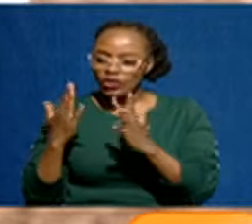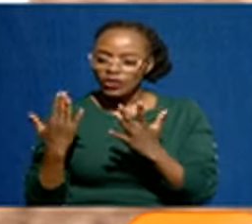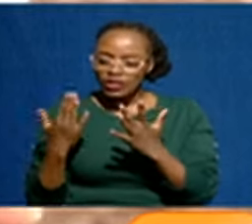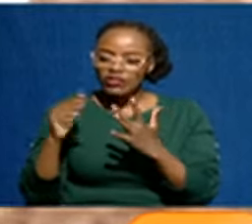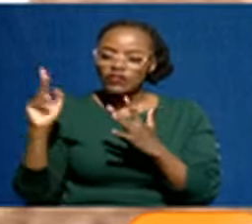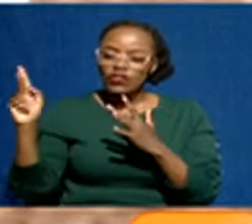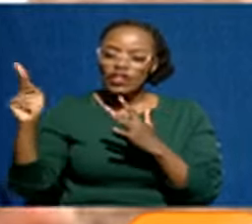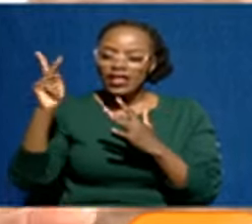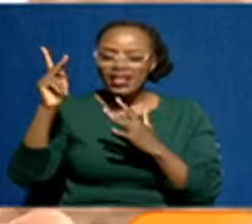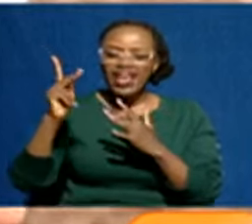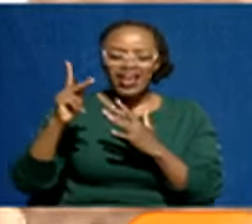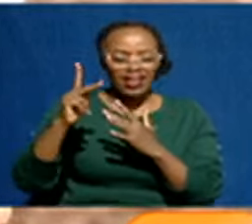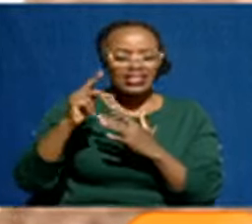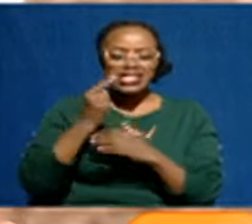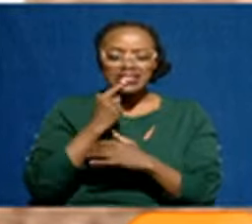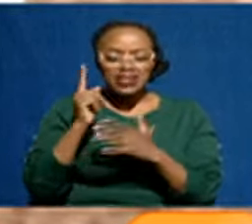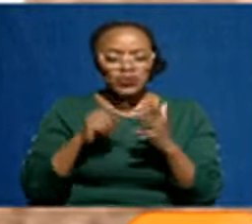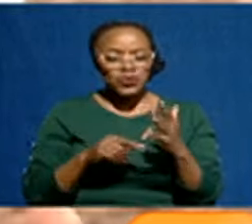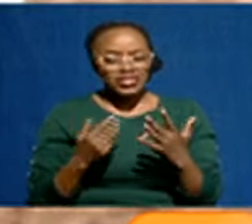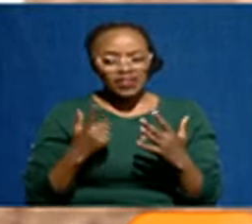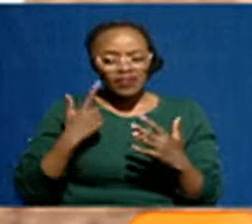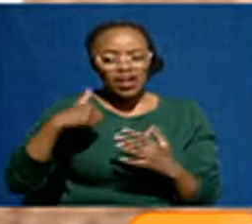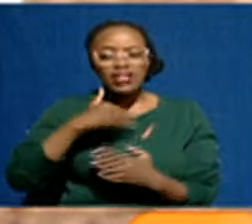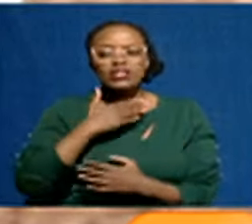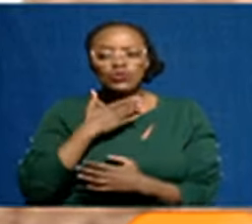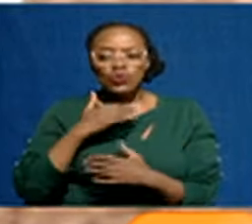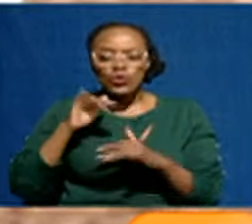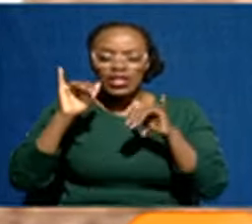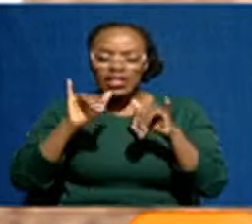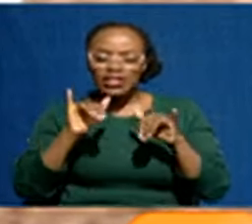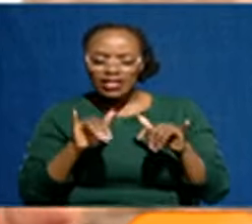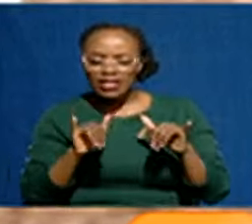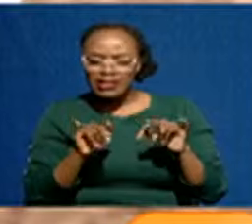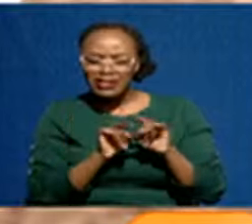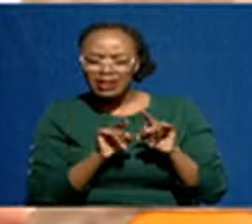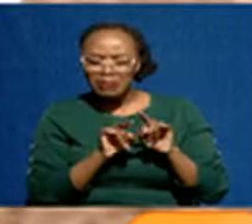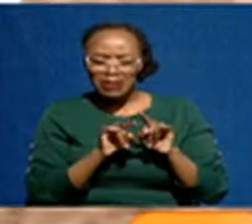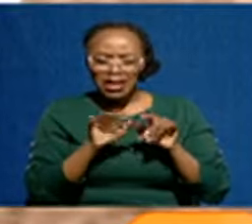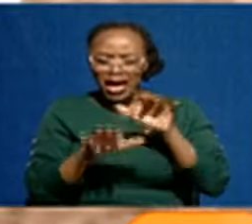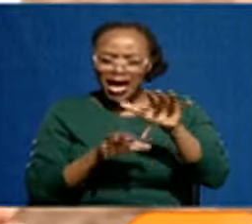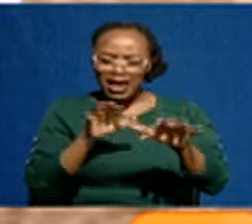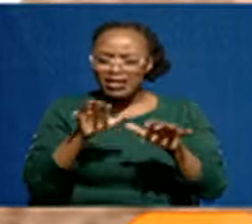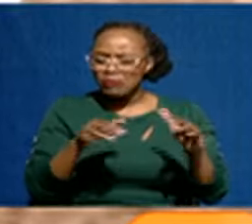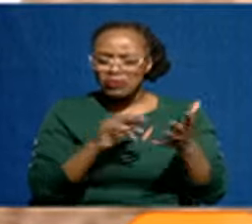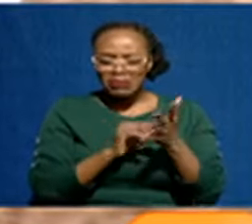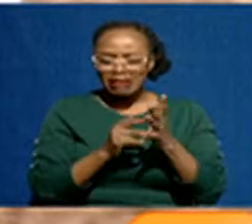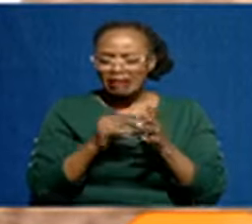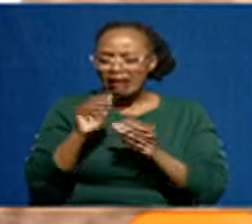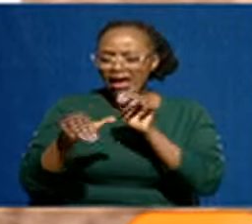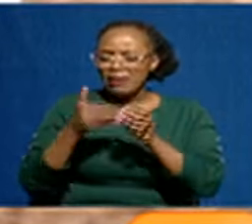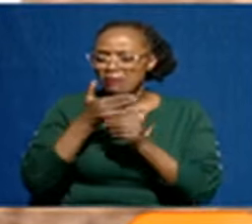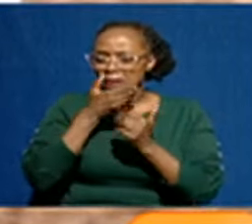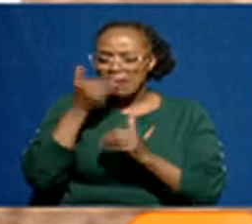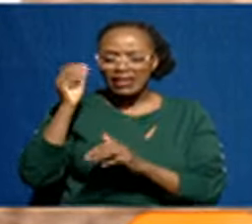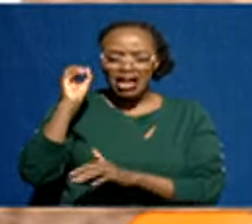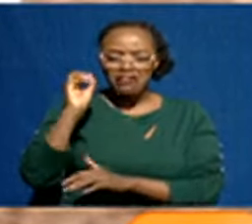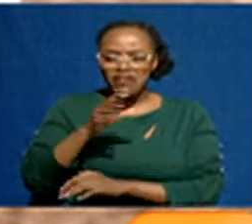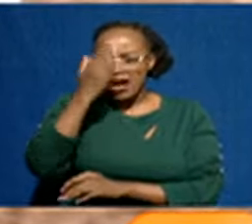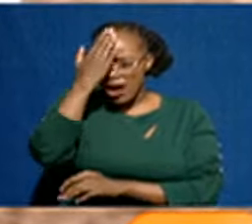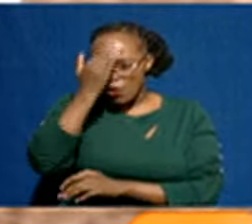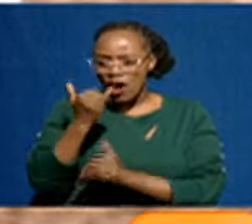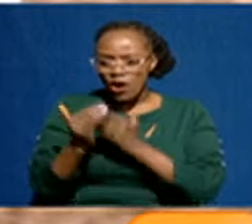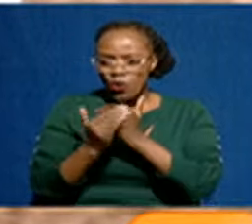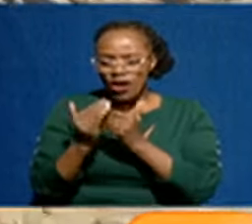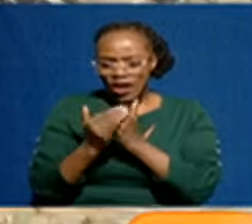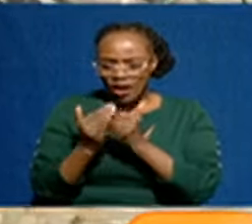Kenya anasikia namna gani? Na sisi tunakaa kama hata tuchuni wanyama ama nini hata wanyama na badala kwa sababu wanachungwa